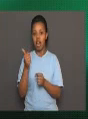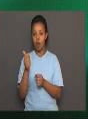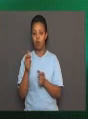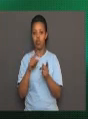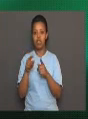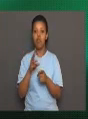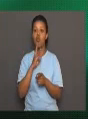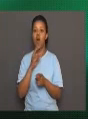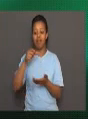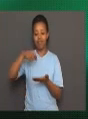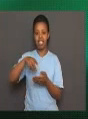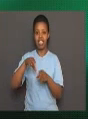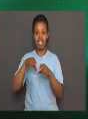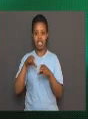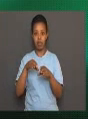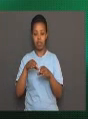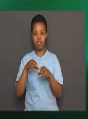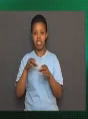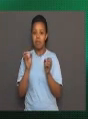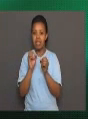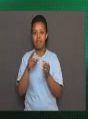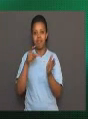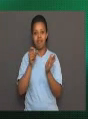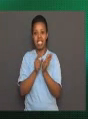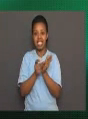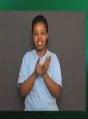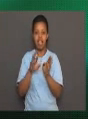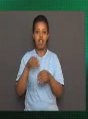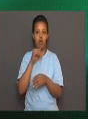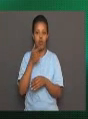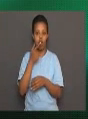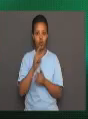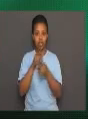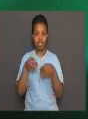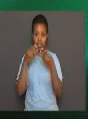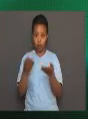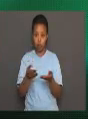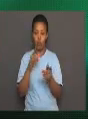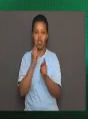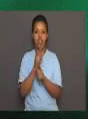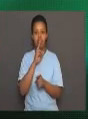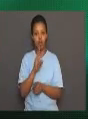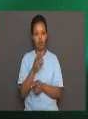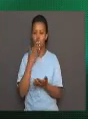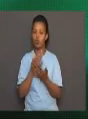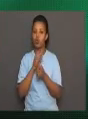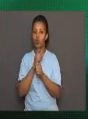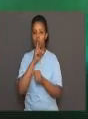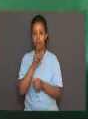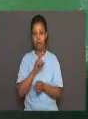water would not leave a mark, then you answered correctly. Great job.